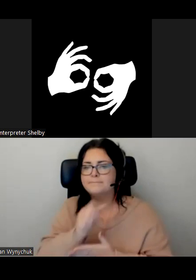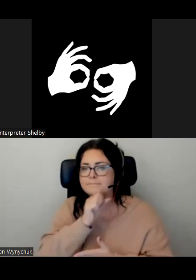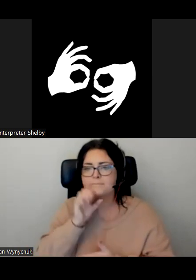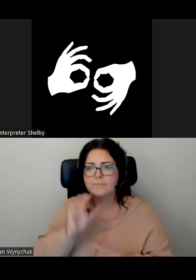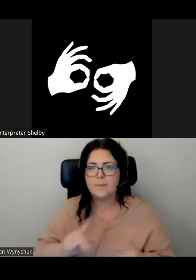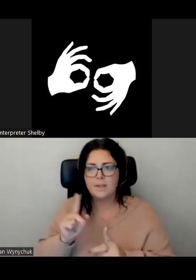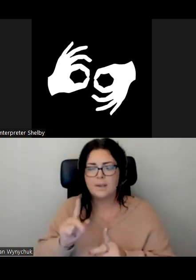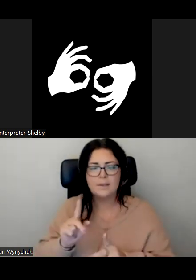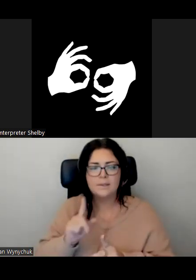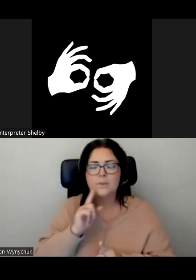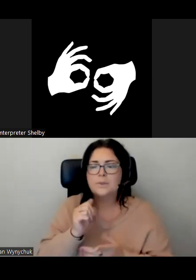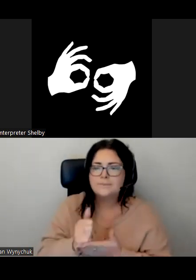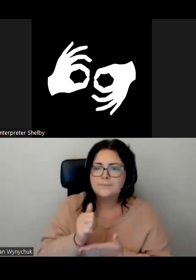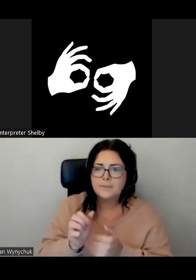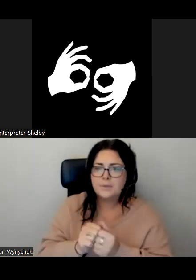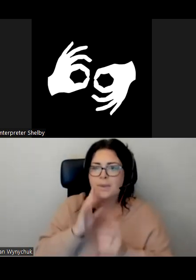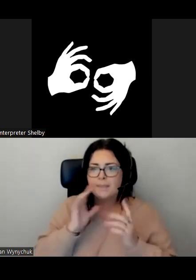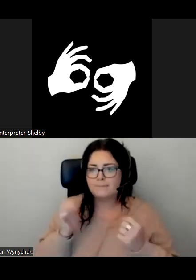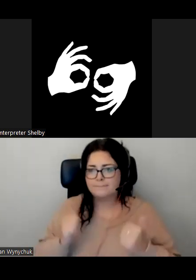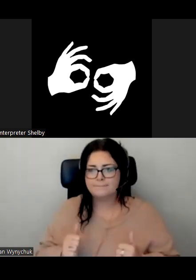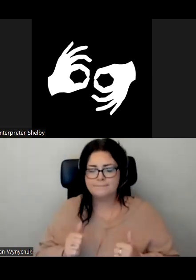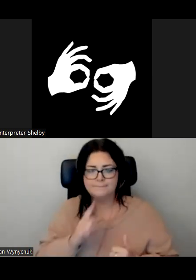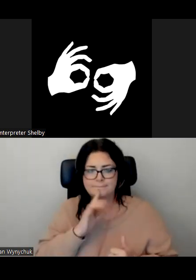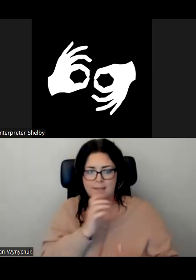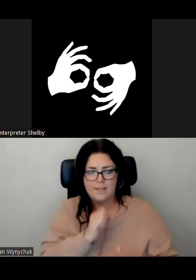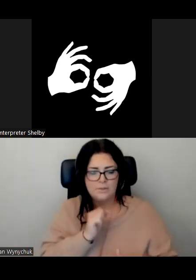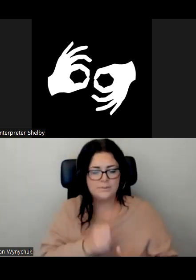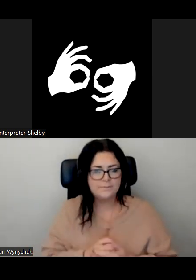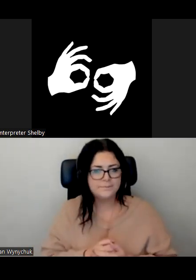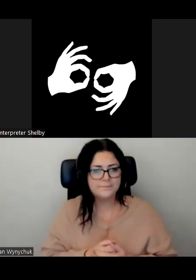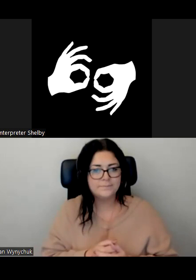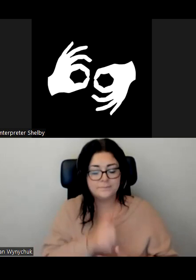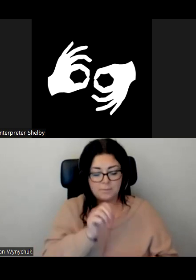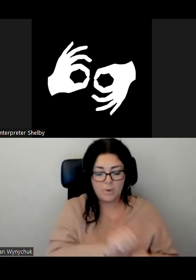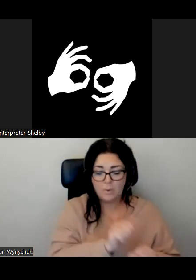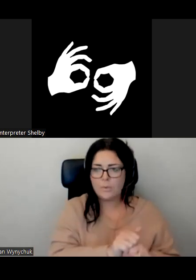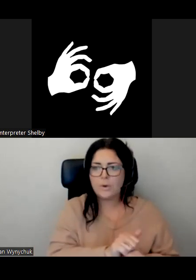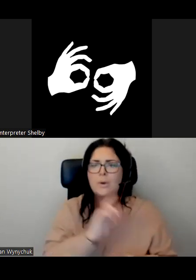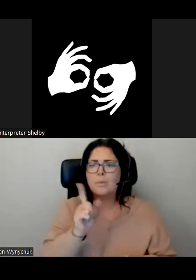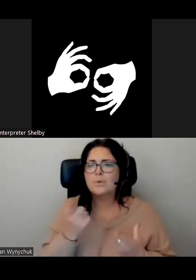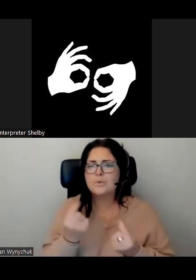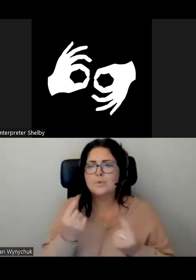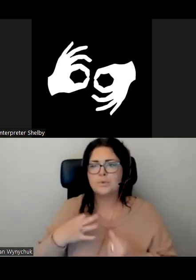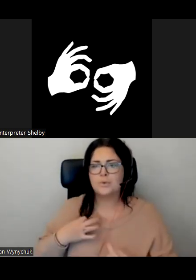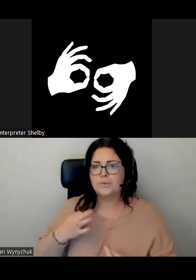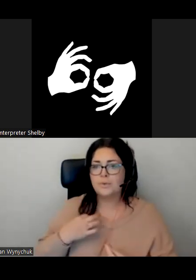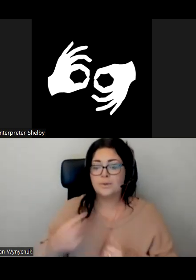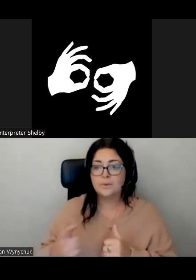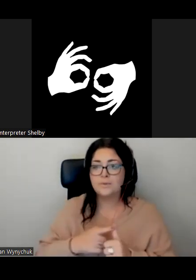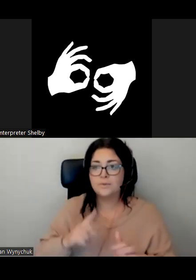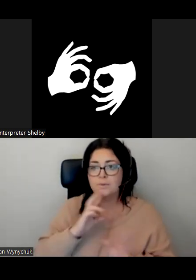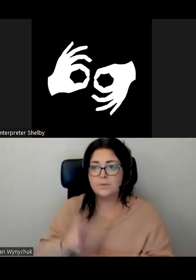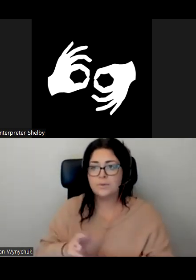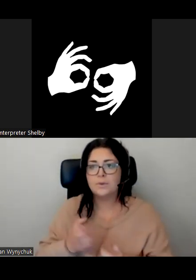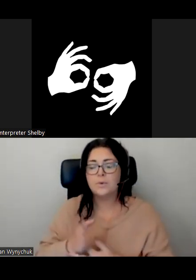of aging. When not at work, you'll see her volunteering as a first responder with St.